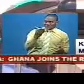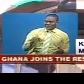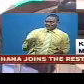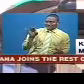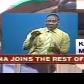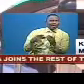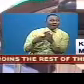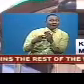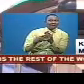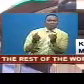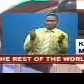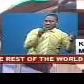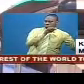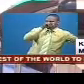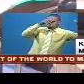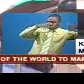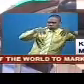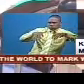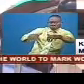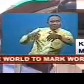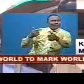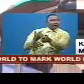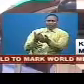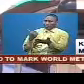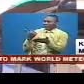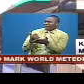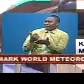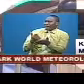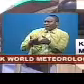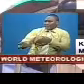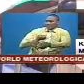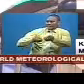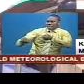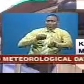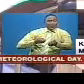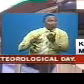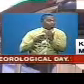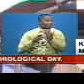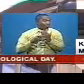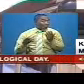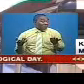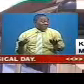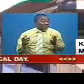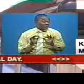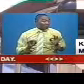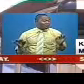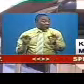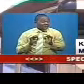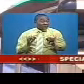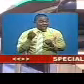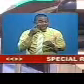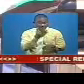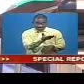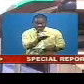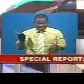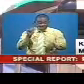find oil and the whole world troops into your territory to come and help mine the oil. Therefore, it is important